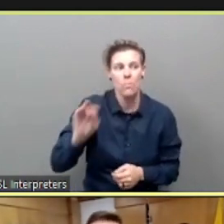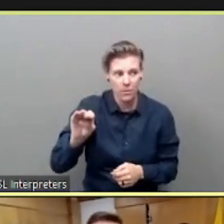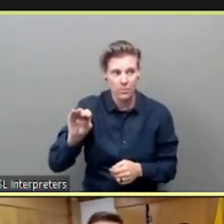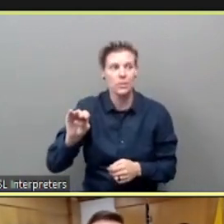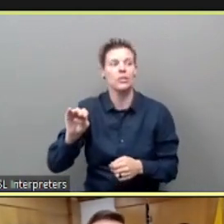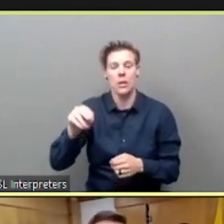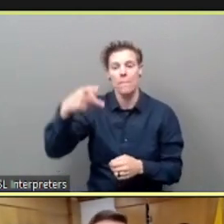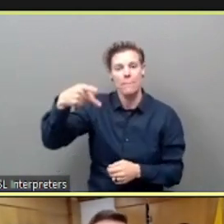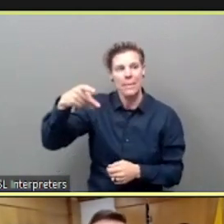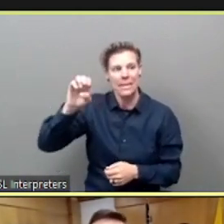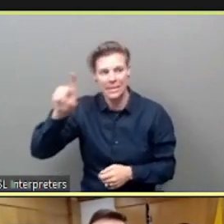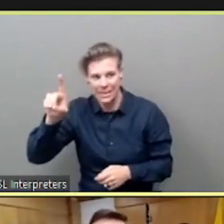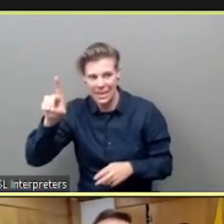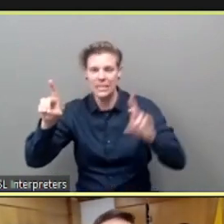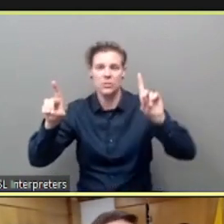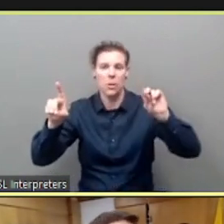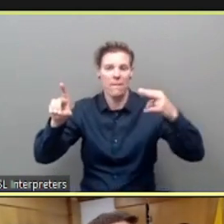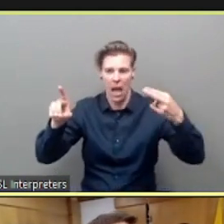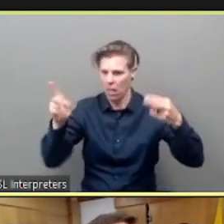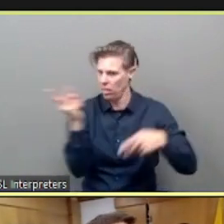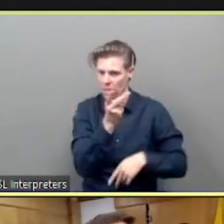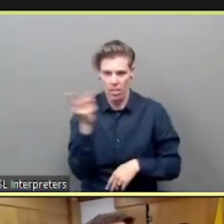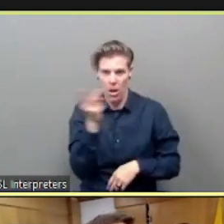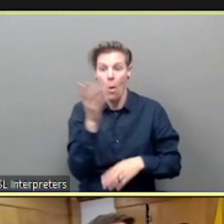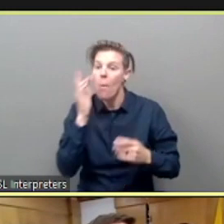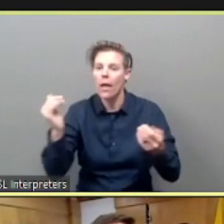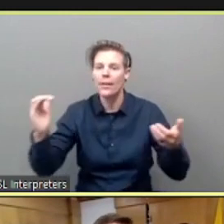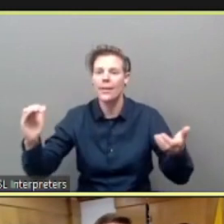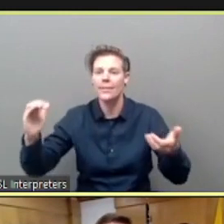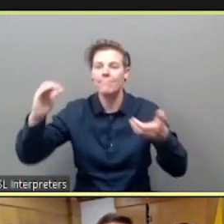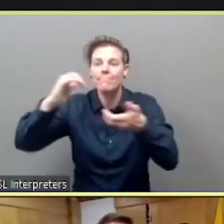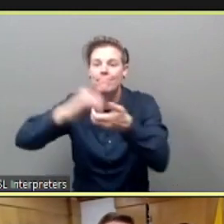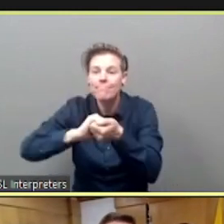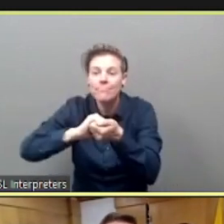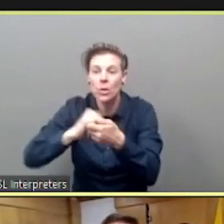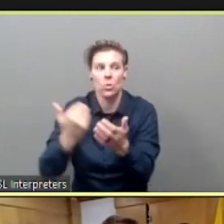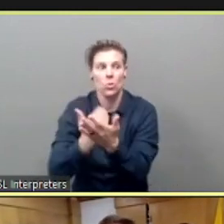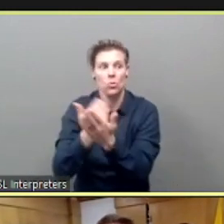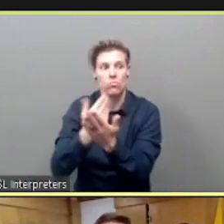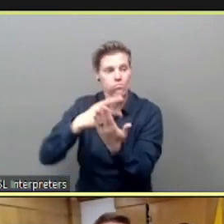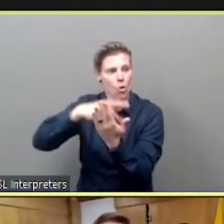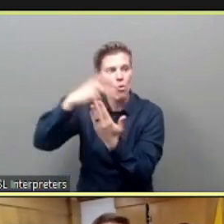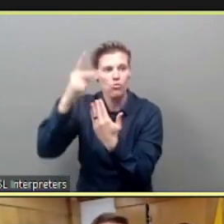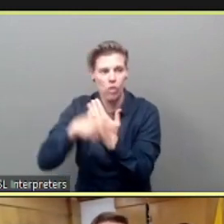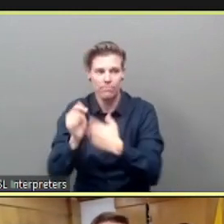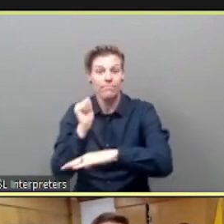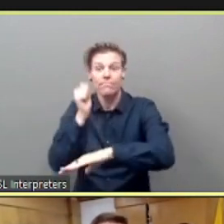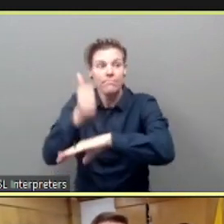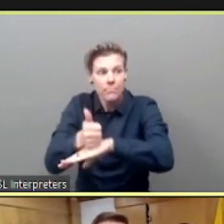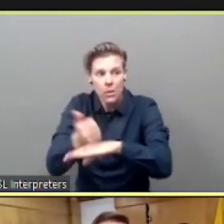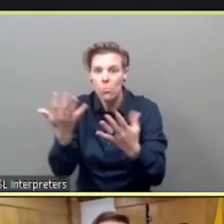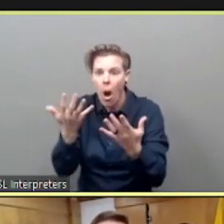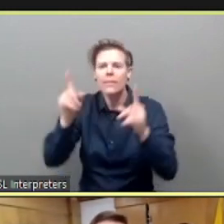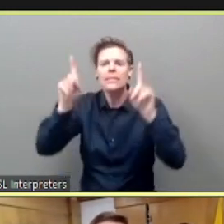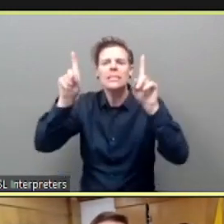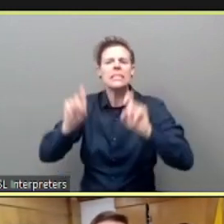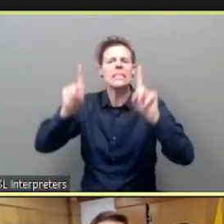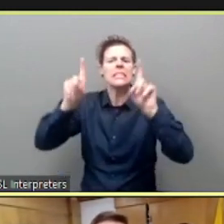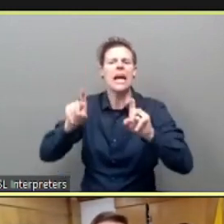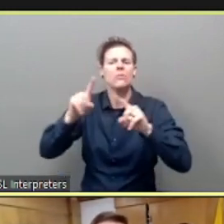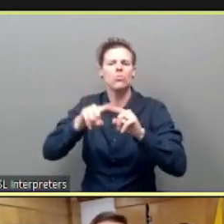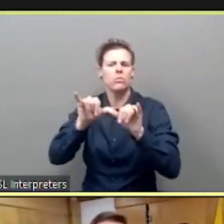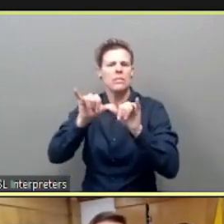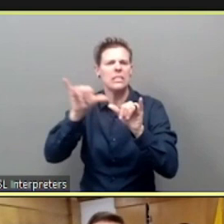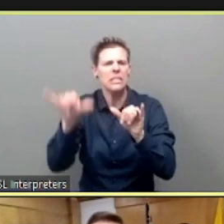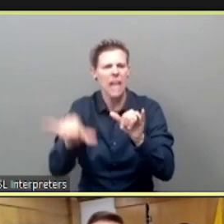We call it Test to Stay, and it's a part of us moving forward with the goal